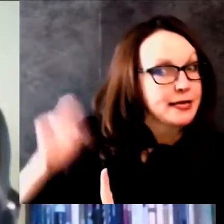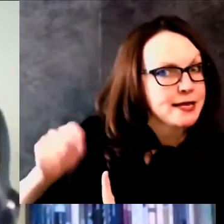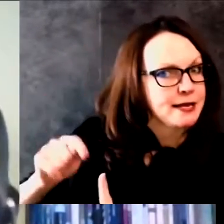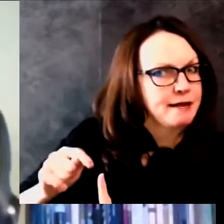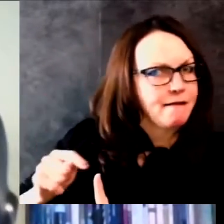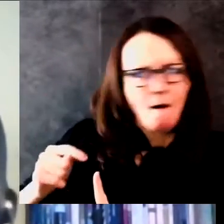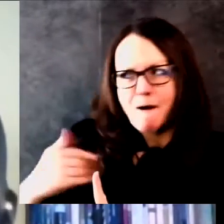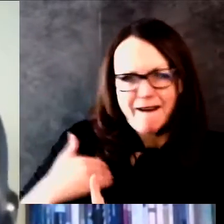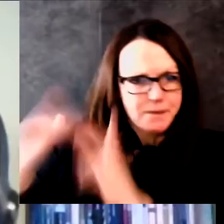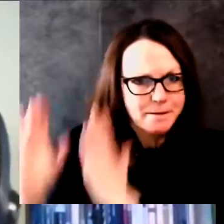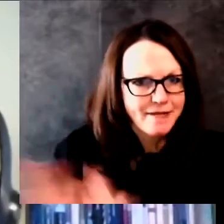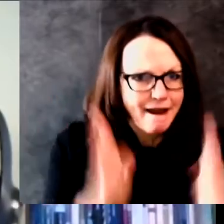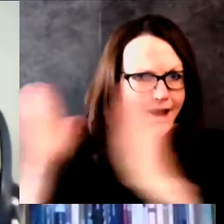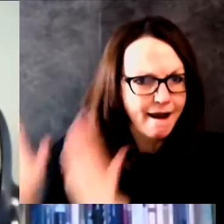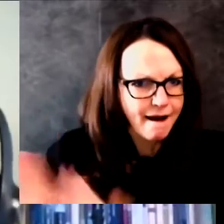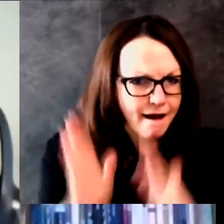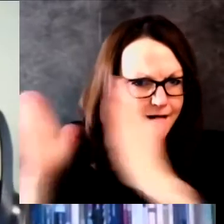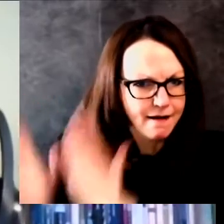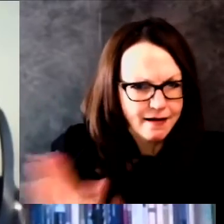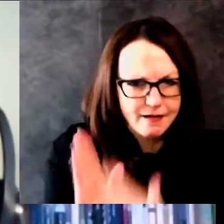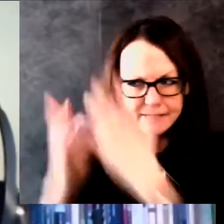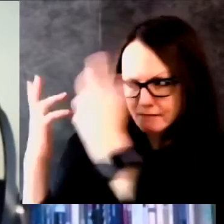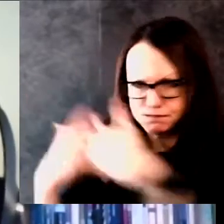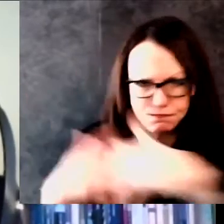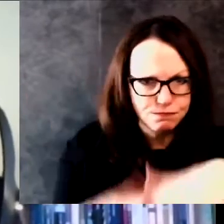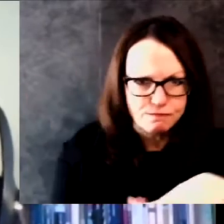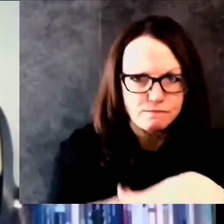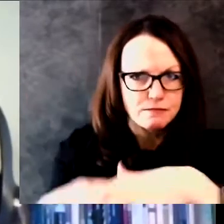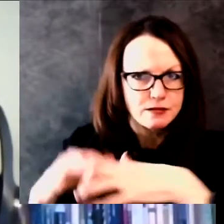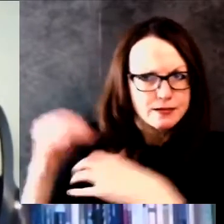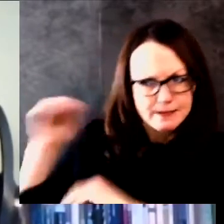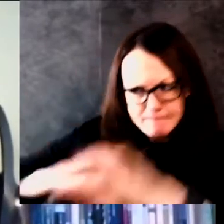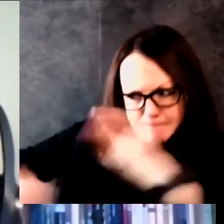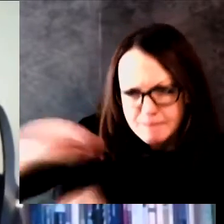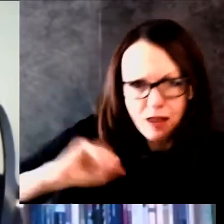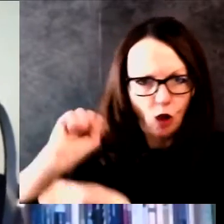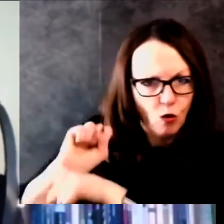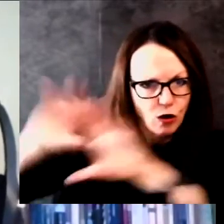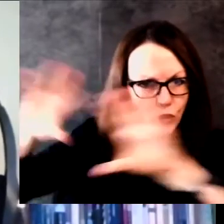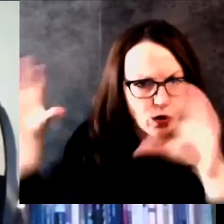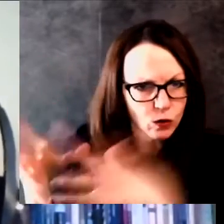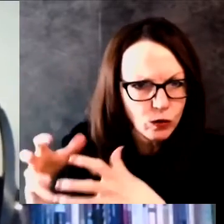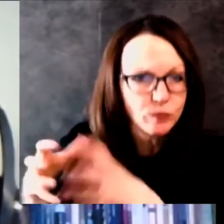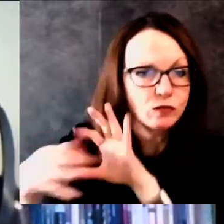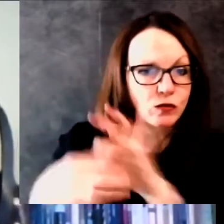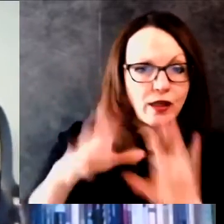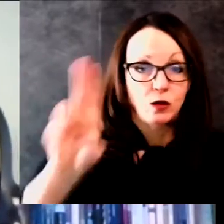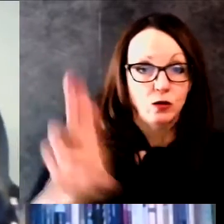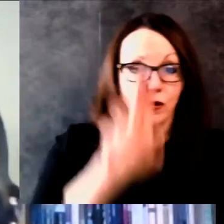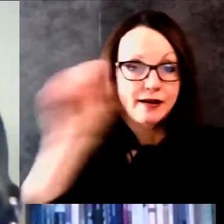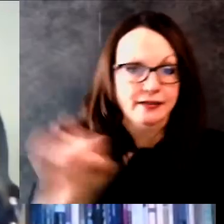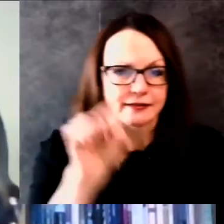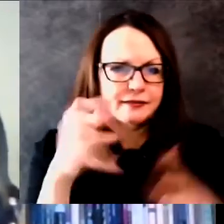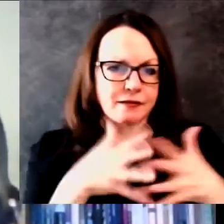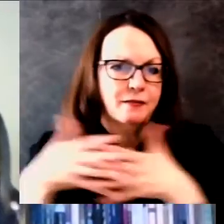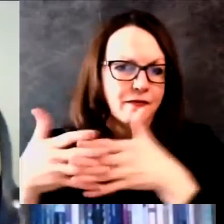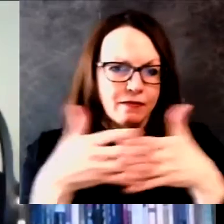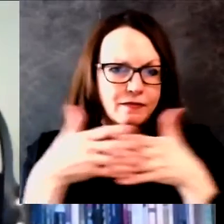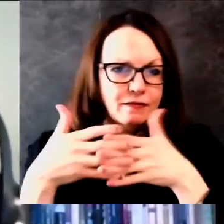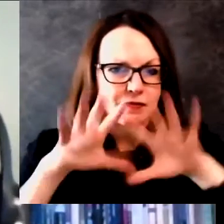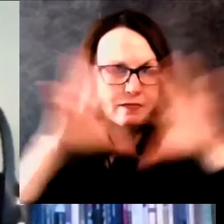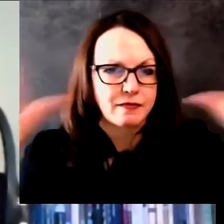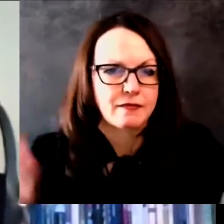would translate into about 18,000 doses a day here in Wisconsin. As I just